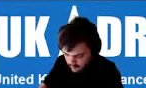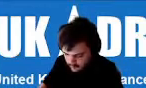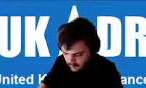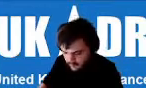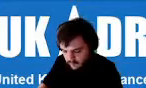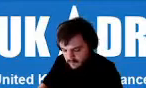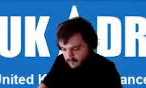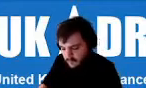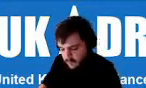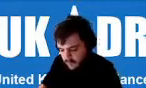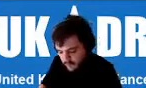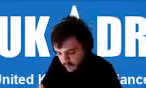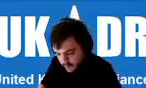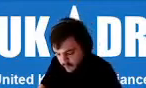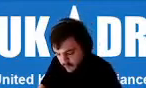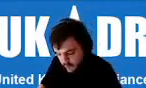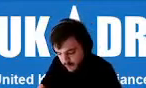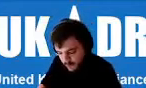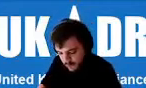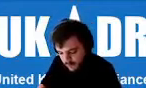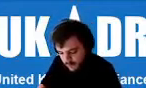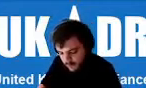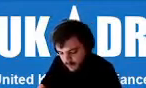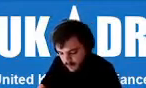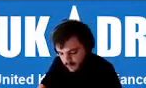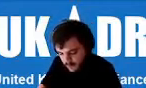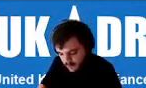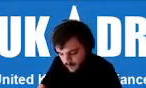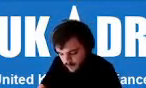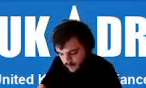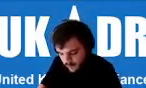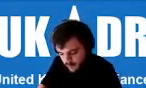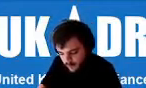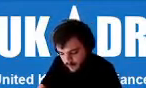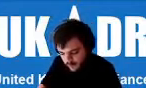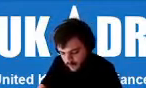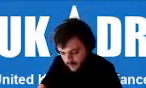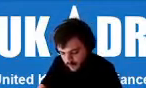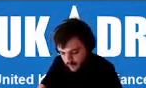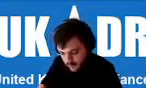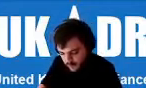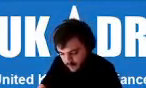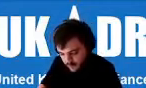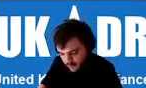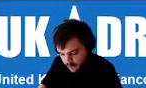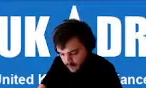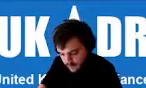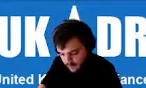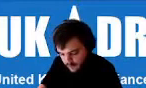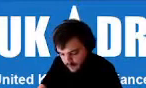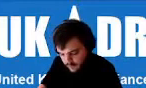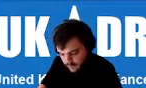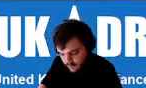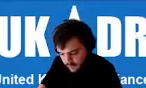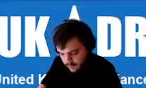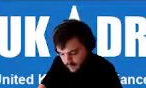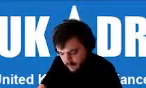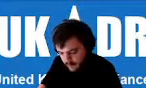certainly shouldn't be marginalized or have things done for them without their consent and knowledge and things like that. But